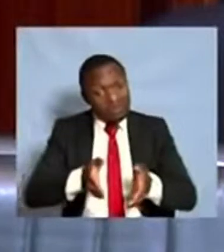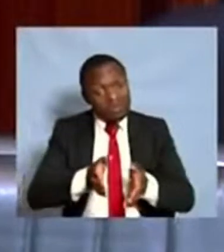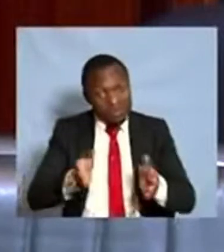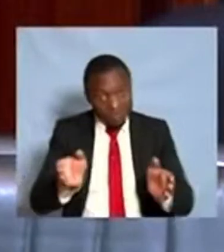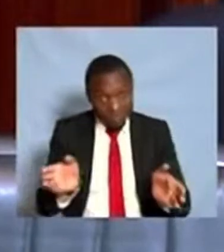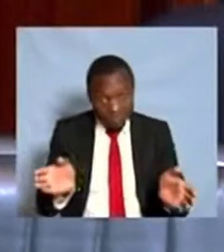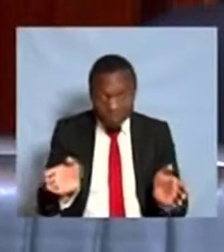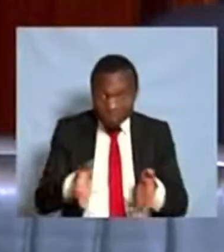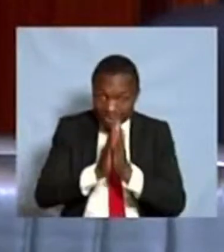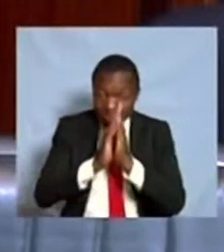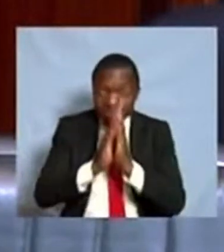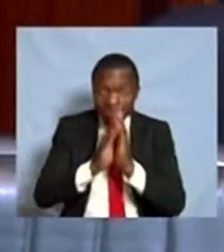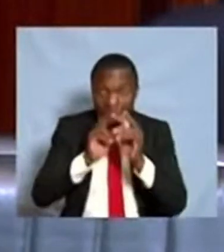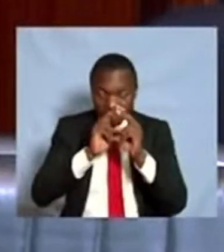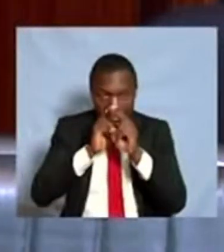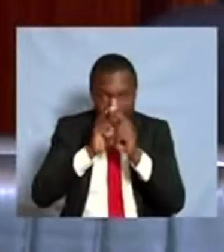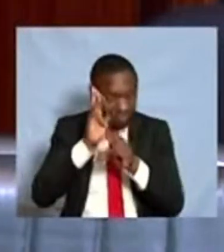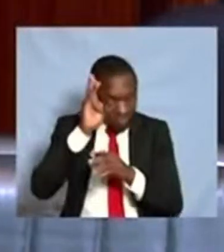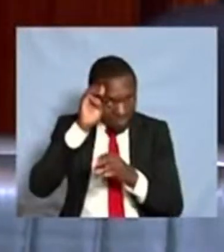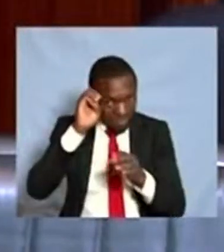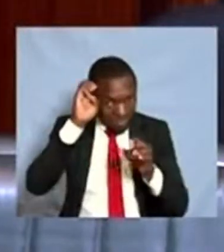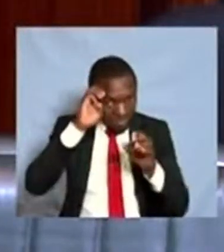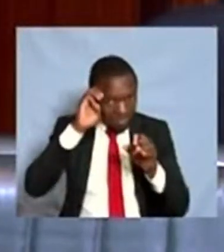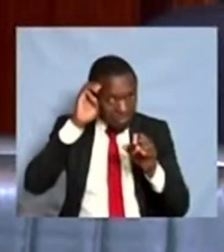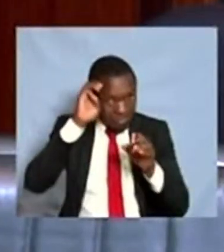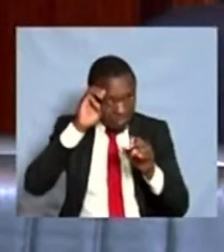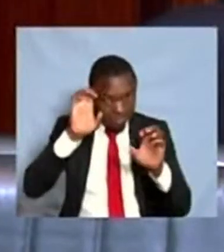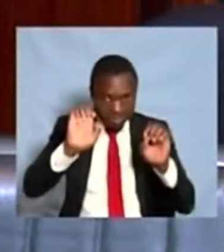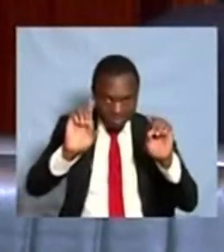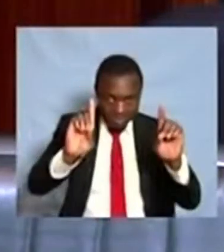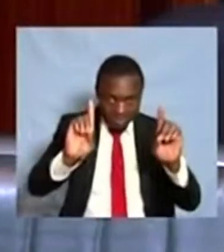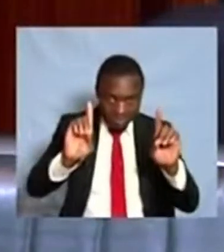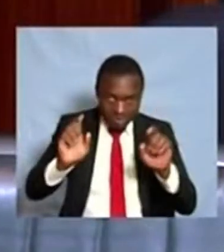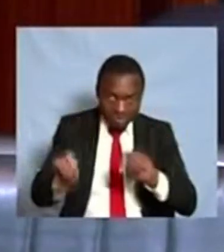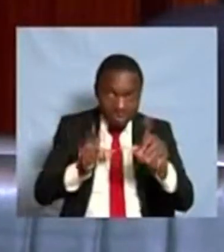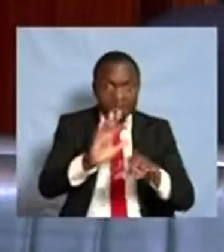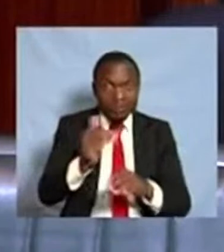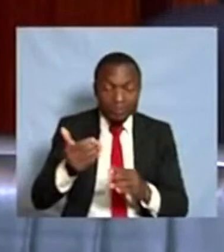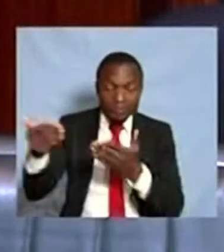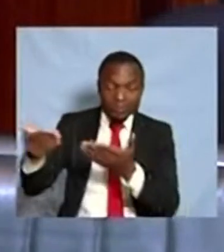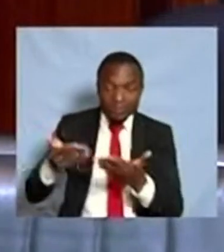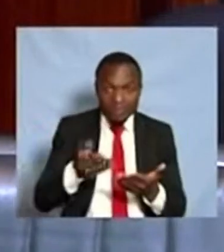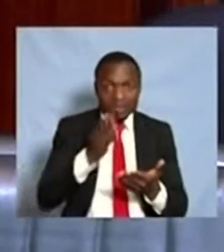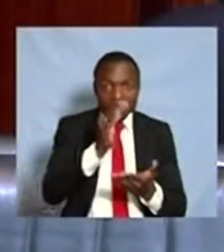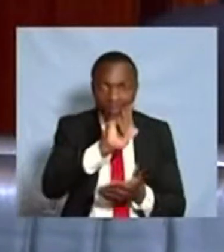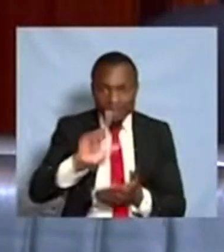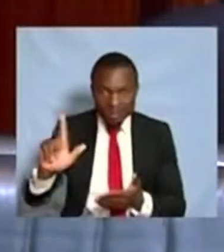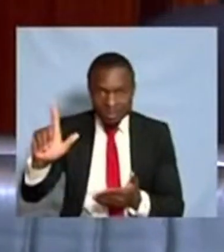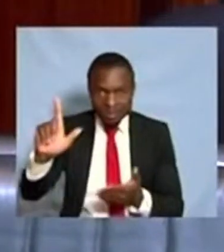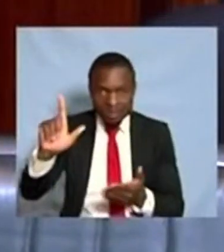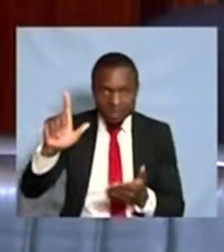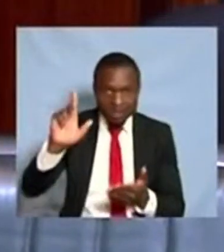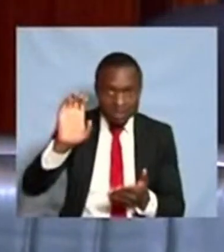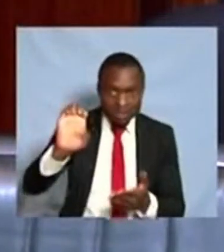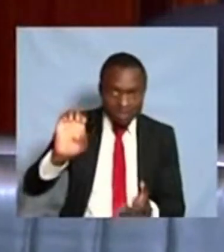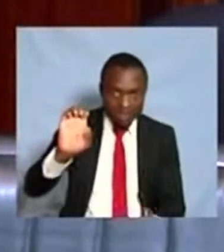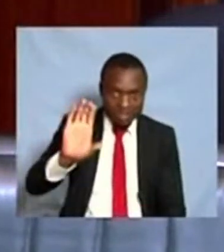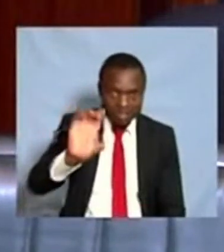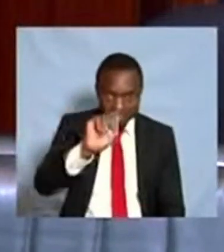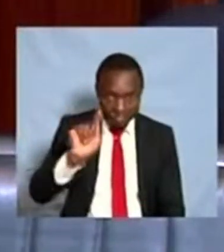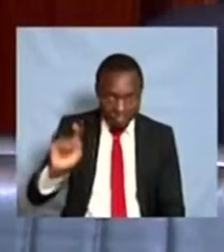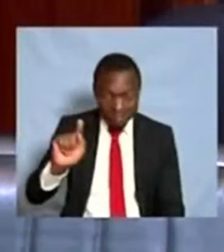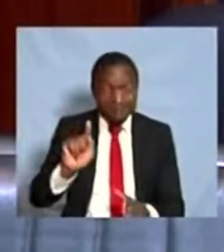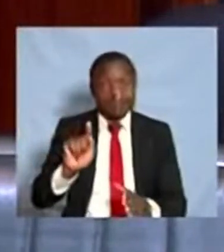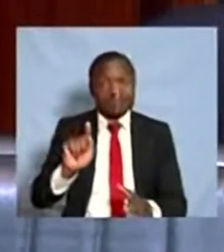Minister of Education to go back, especially that is bringing a bill on the Examination Council of Zambia, so that we can